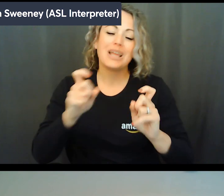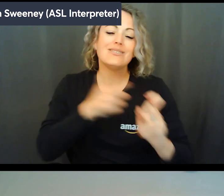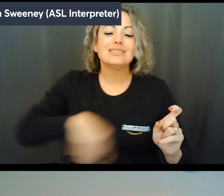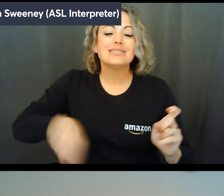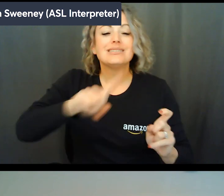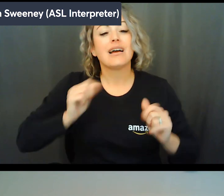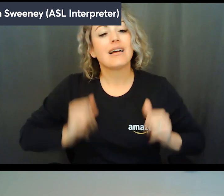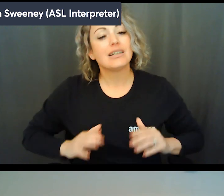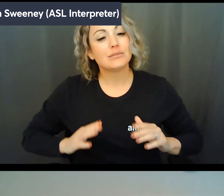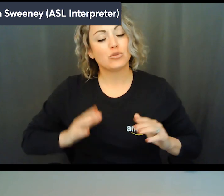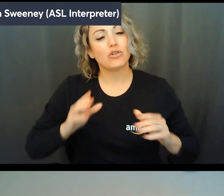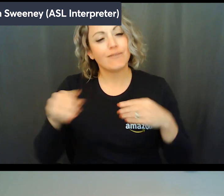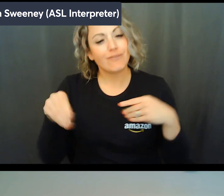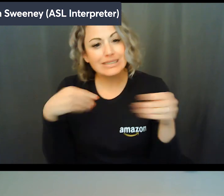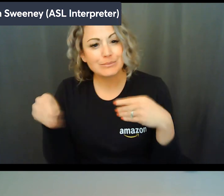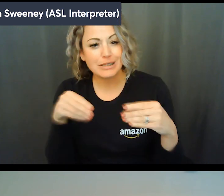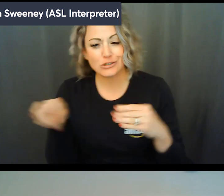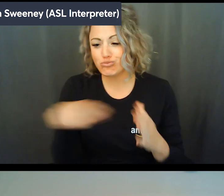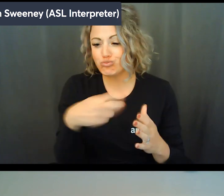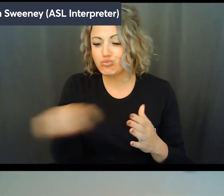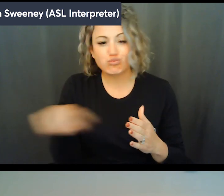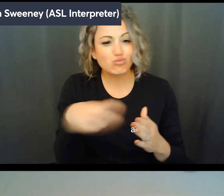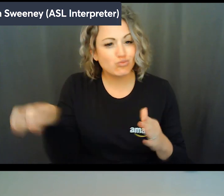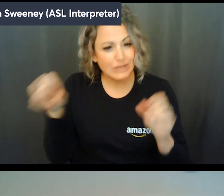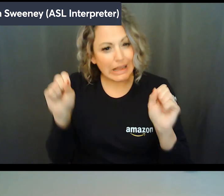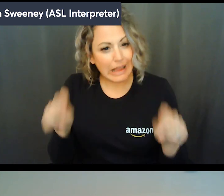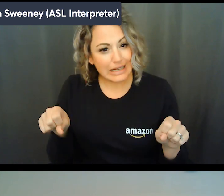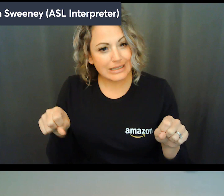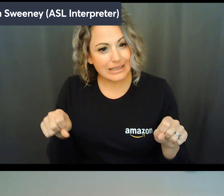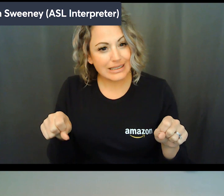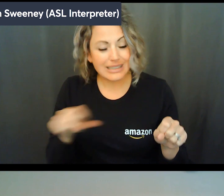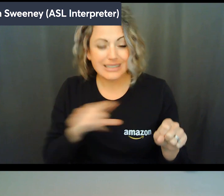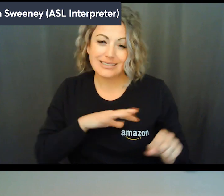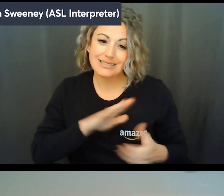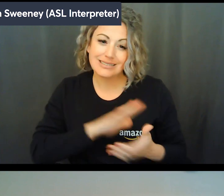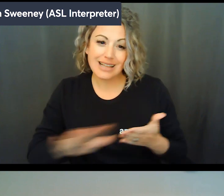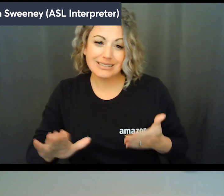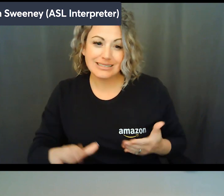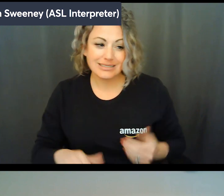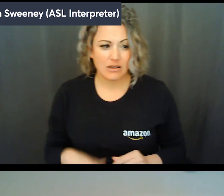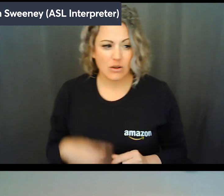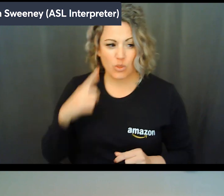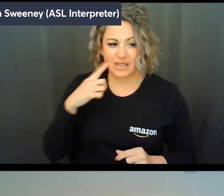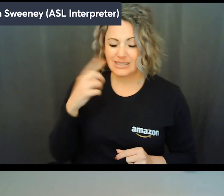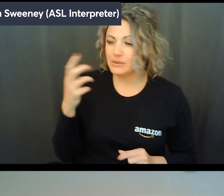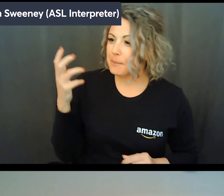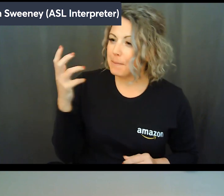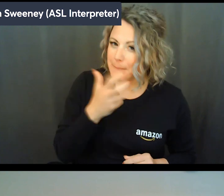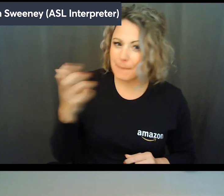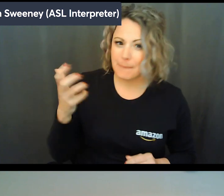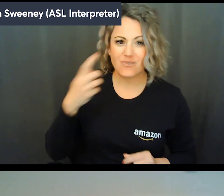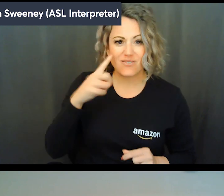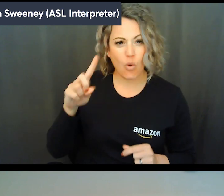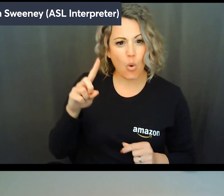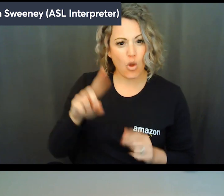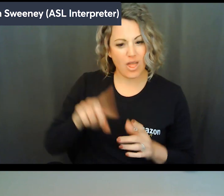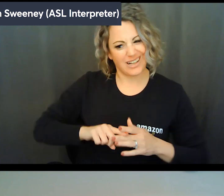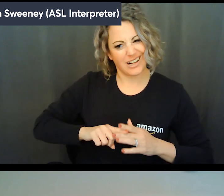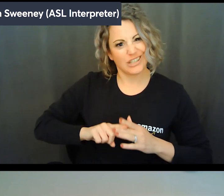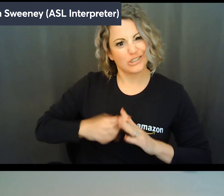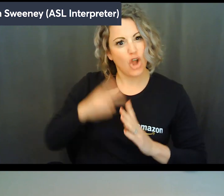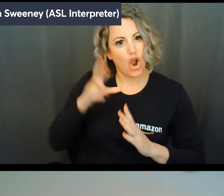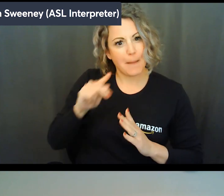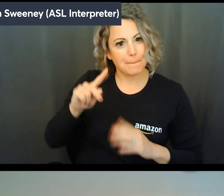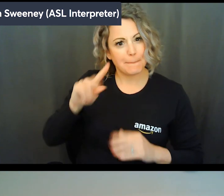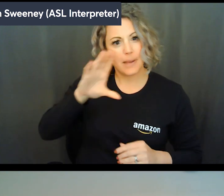and portability to move between different inference options really That's quickly. That sounds amazing for a growth startup. Like, I could start out